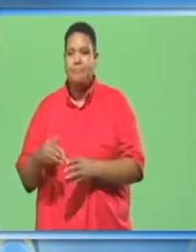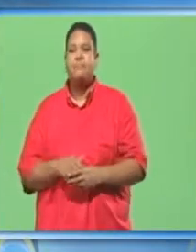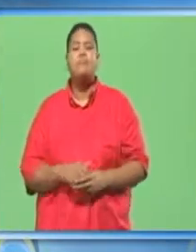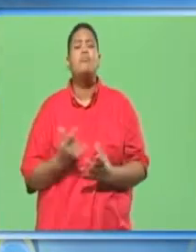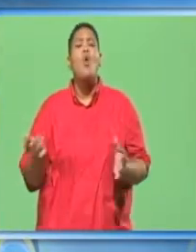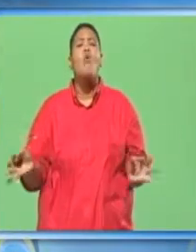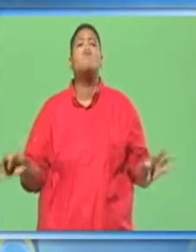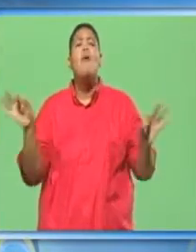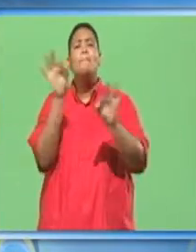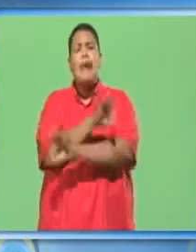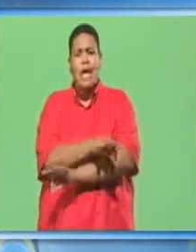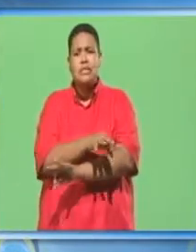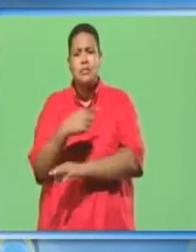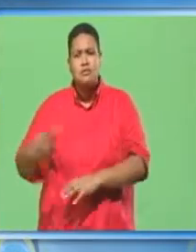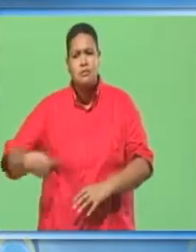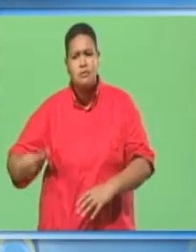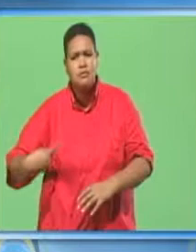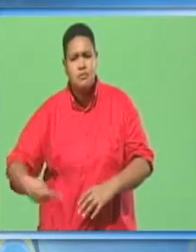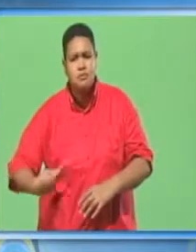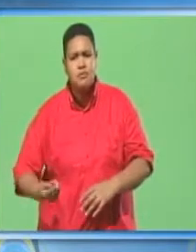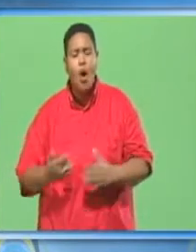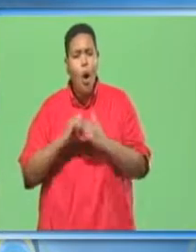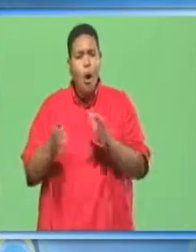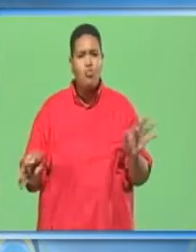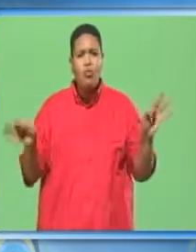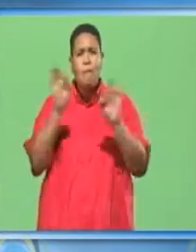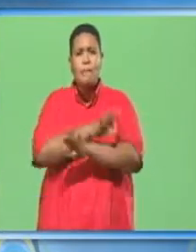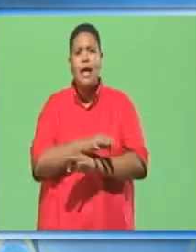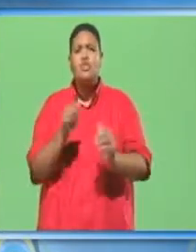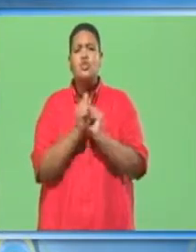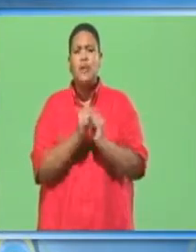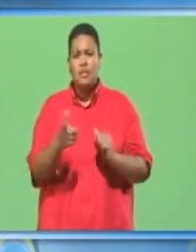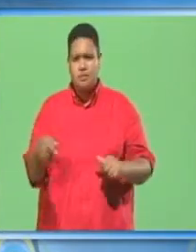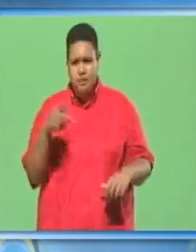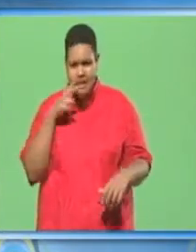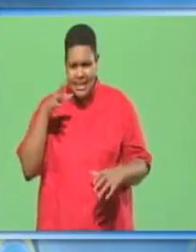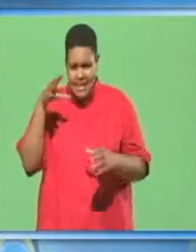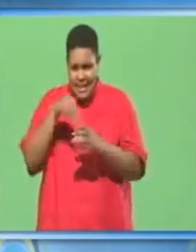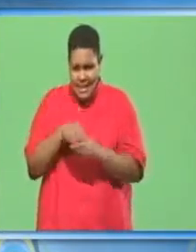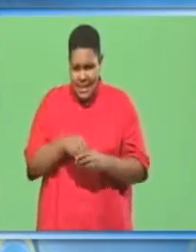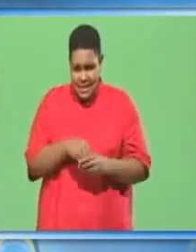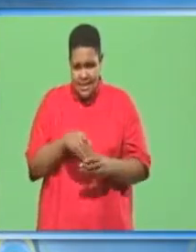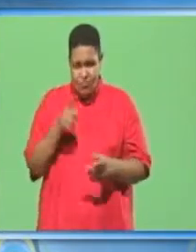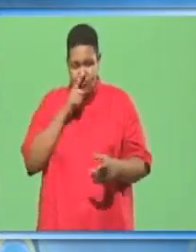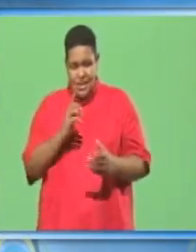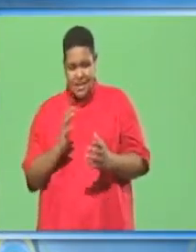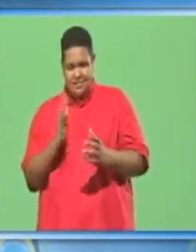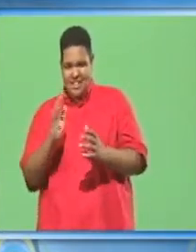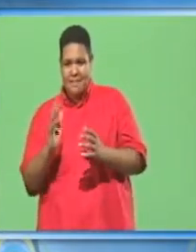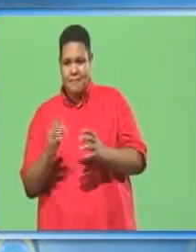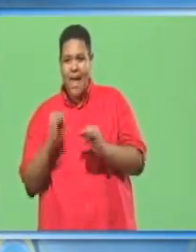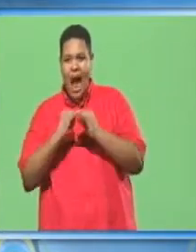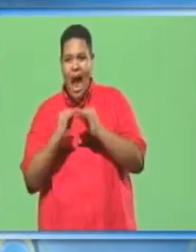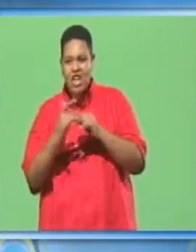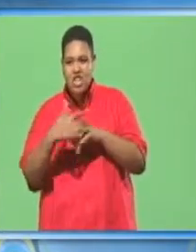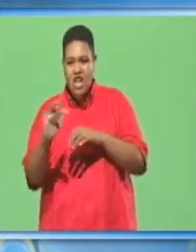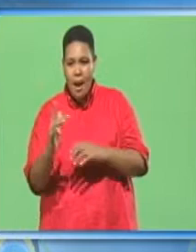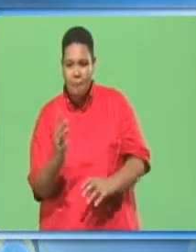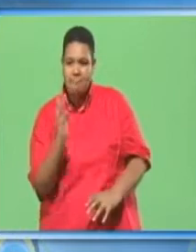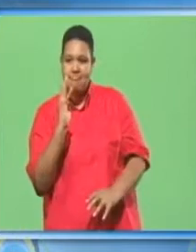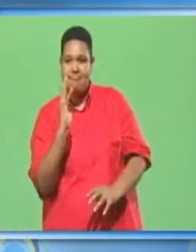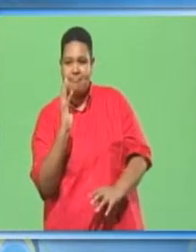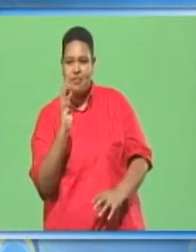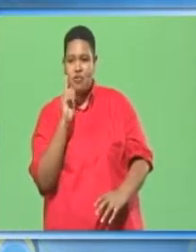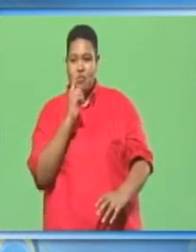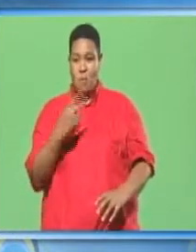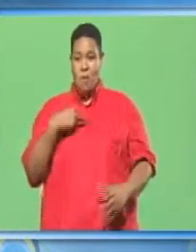Replacing the blade. Slide the replacing blade on the arbor with its teeth pointing in the direction of blade rotation towards